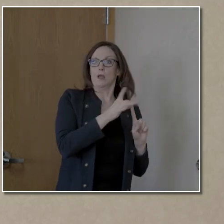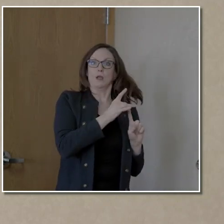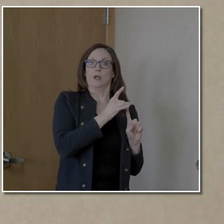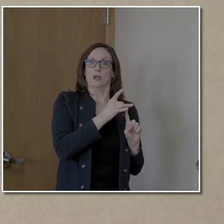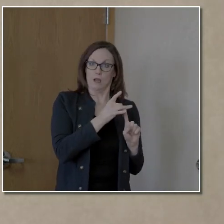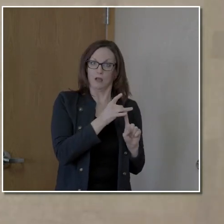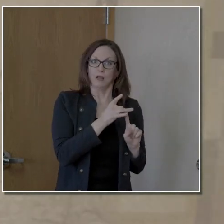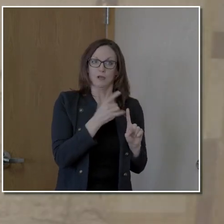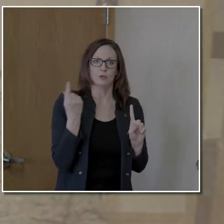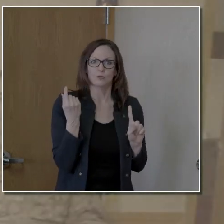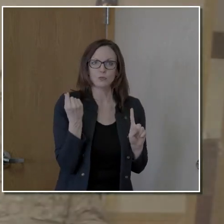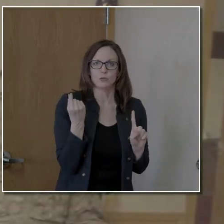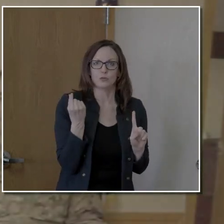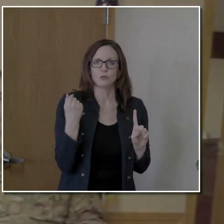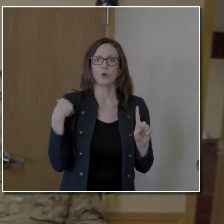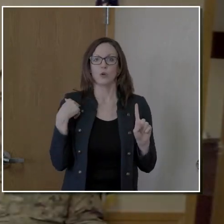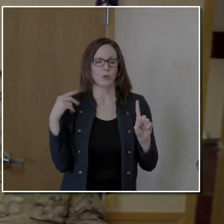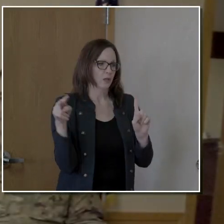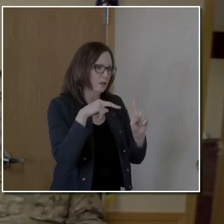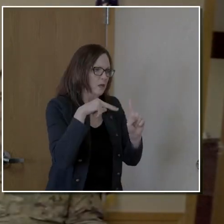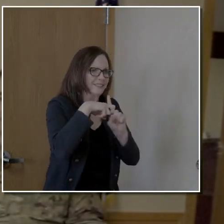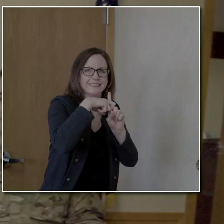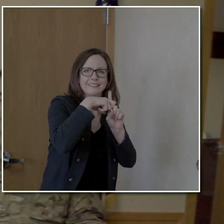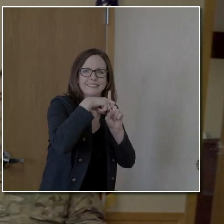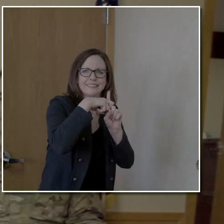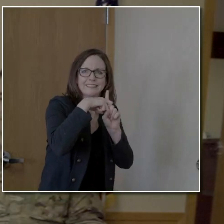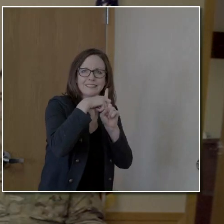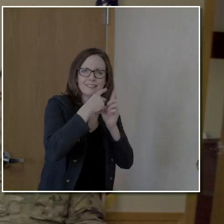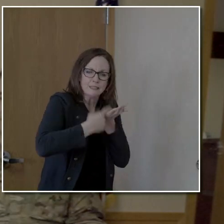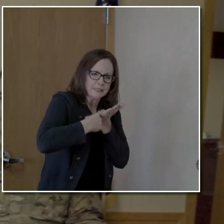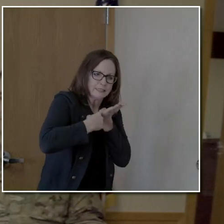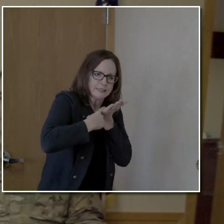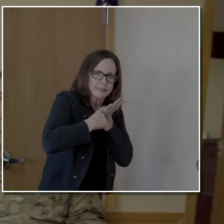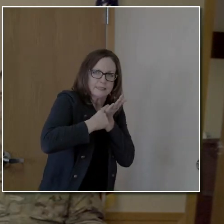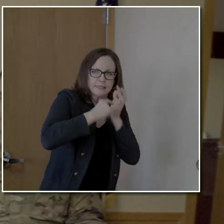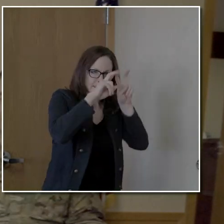Thank you. We'll next go to Sean Kirby with Wisconsin Health News.